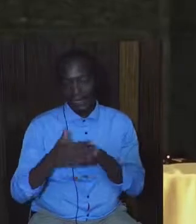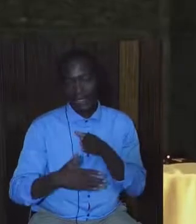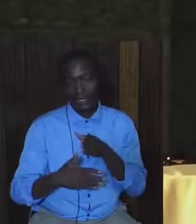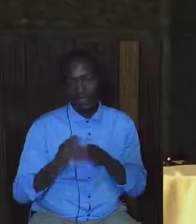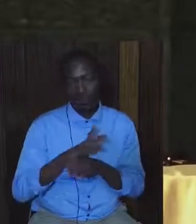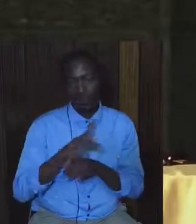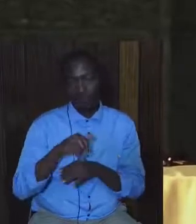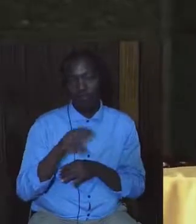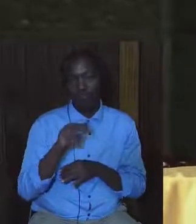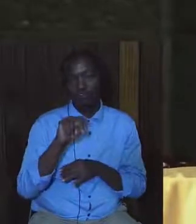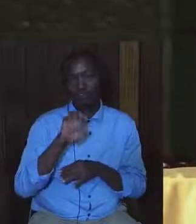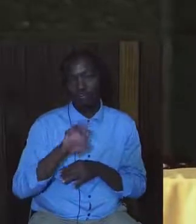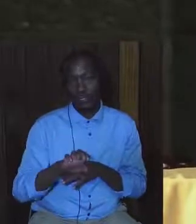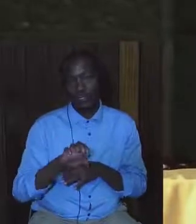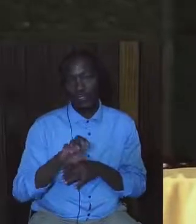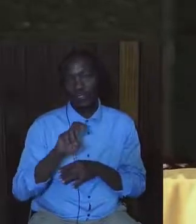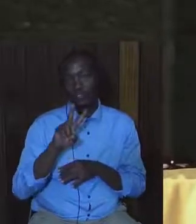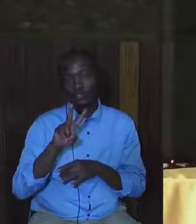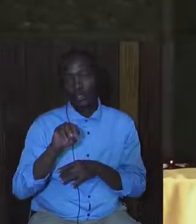of June